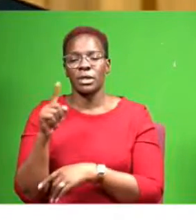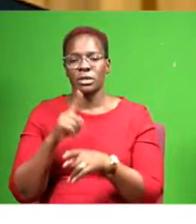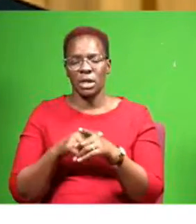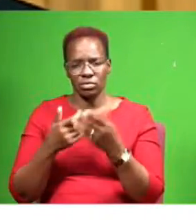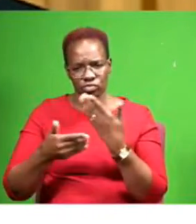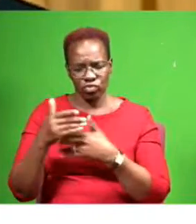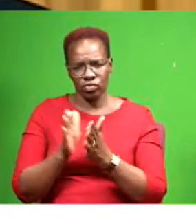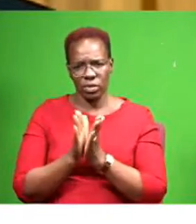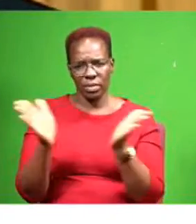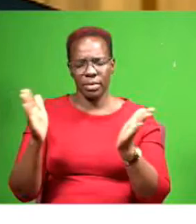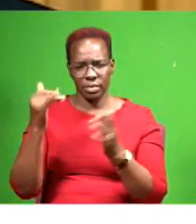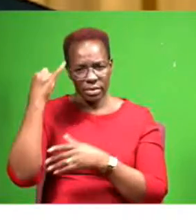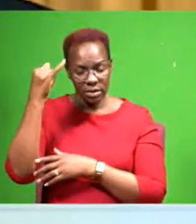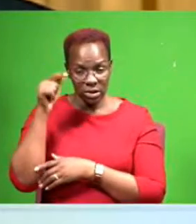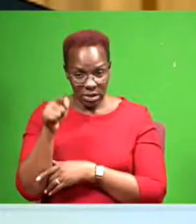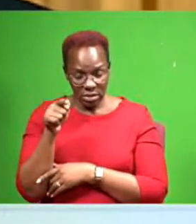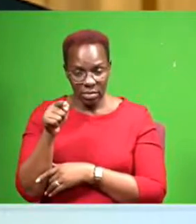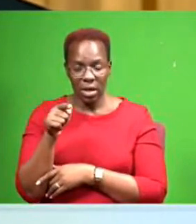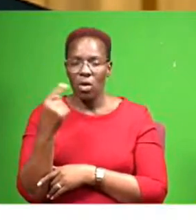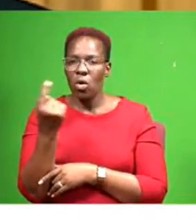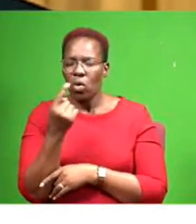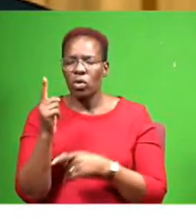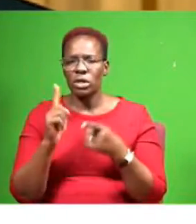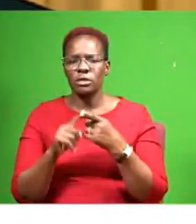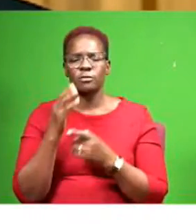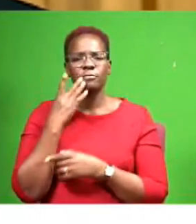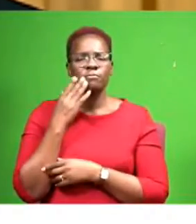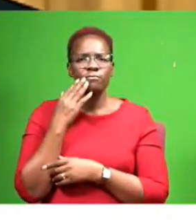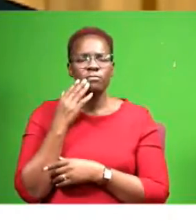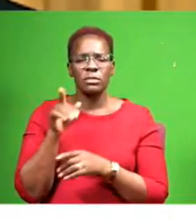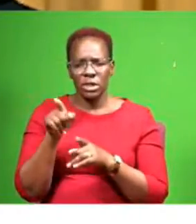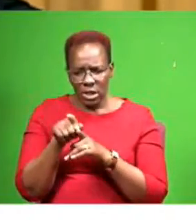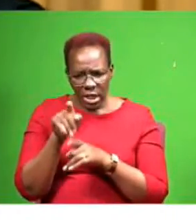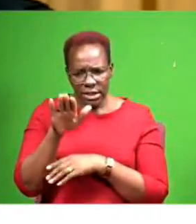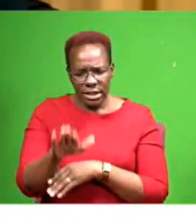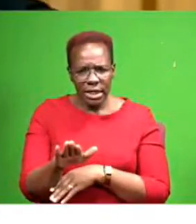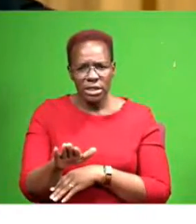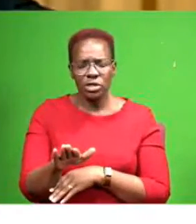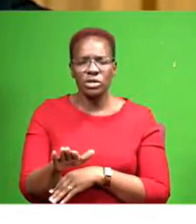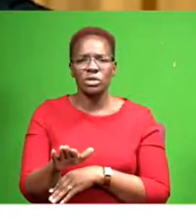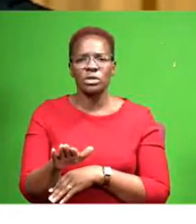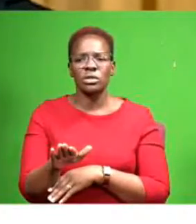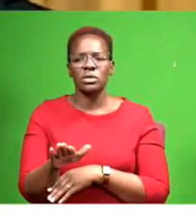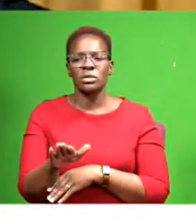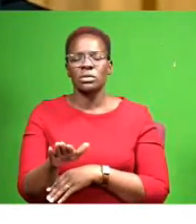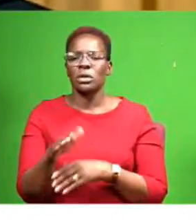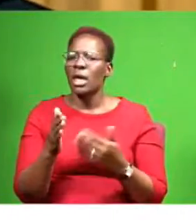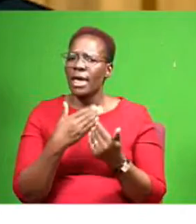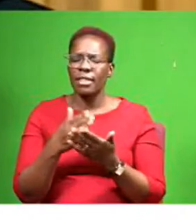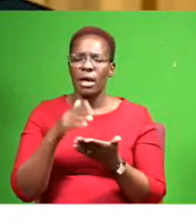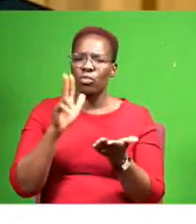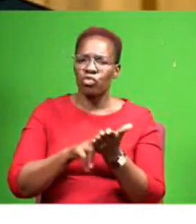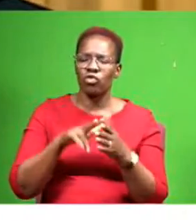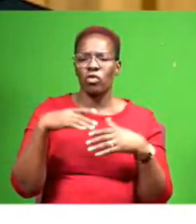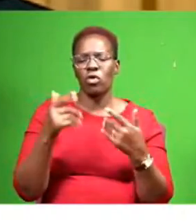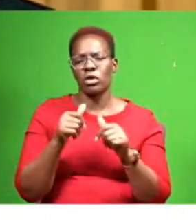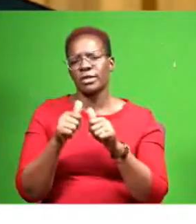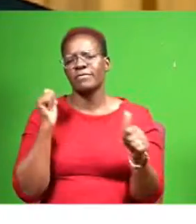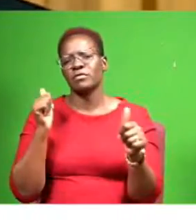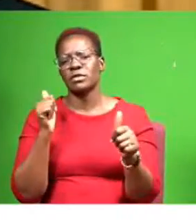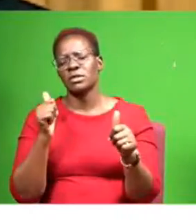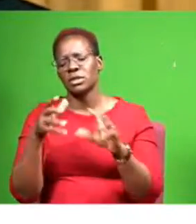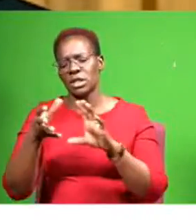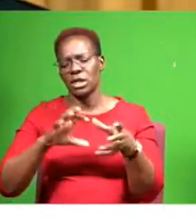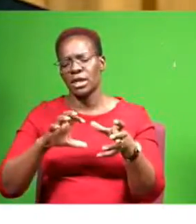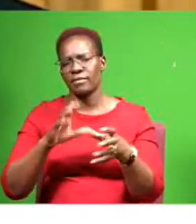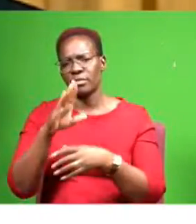the public initiative is only to consider, at that stage, is only to consider and either approve or reject the draft bill. It